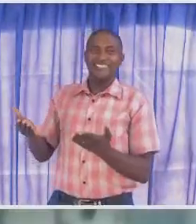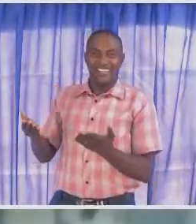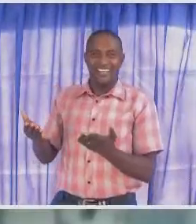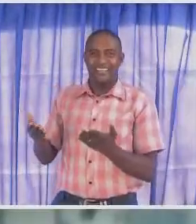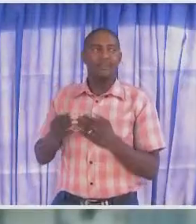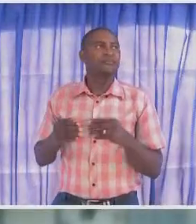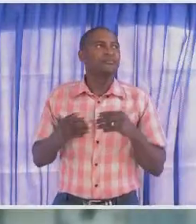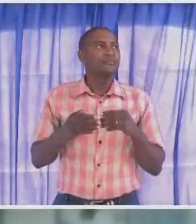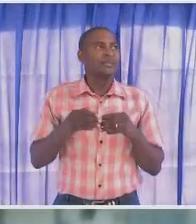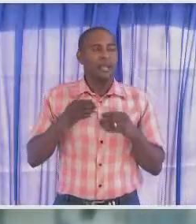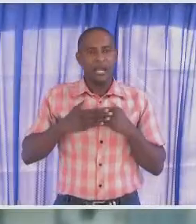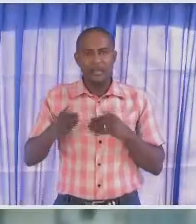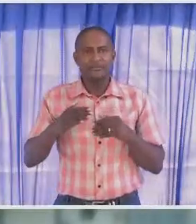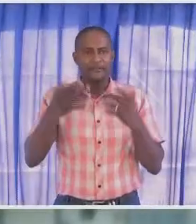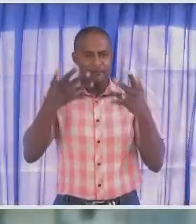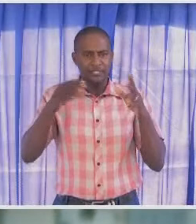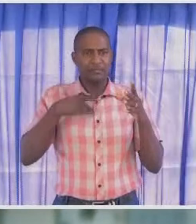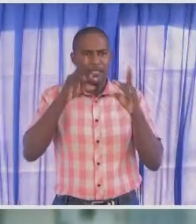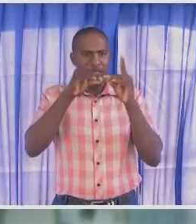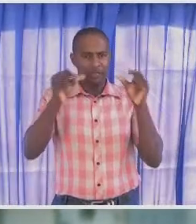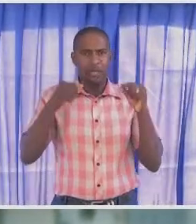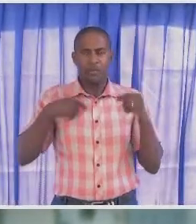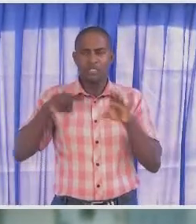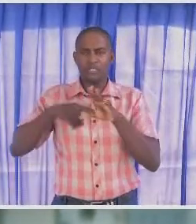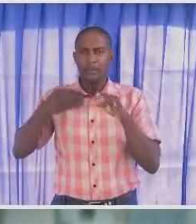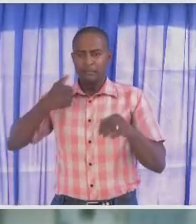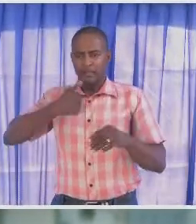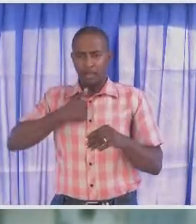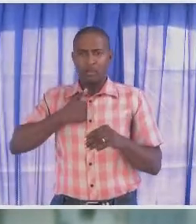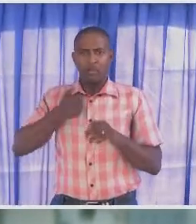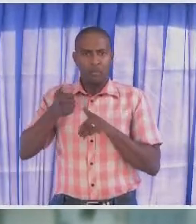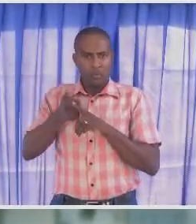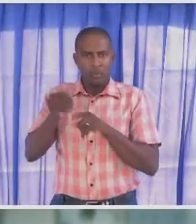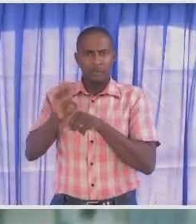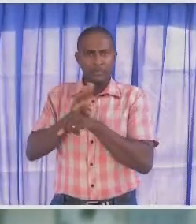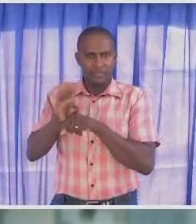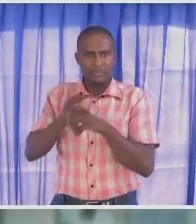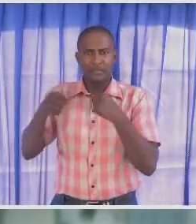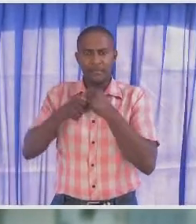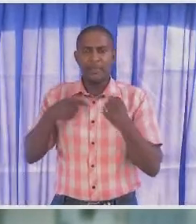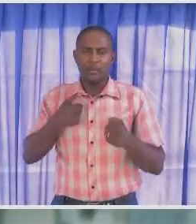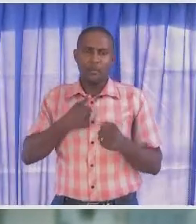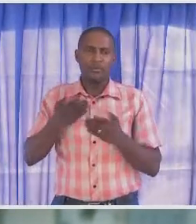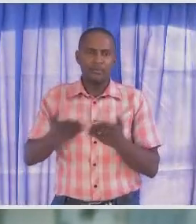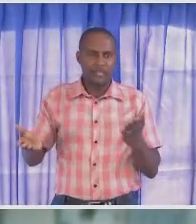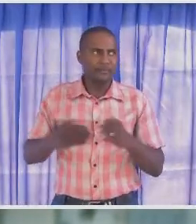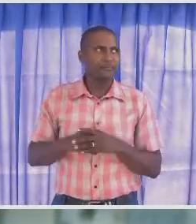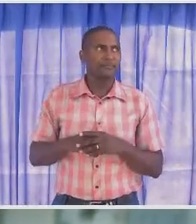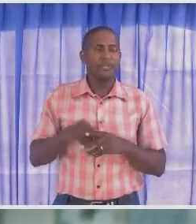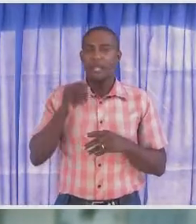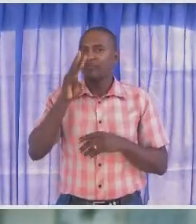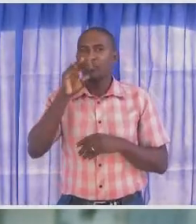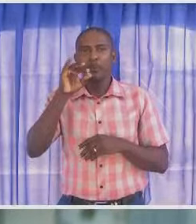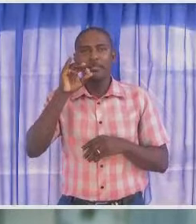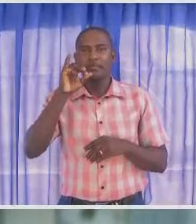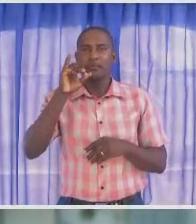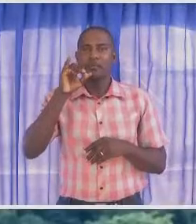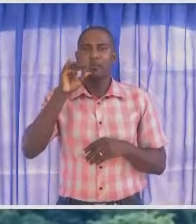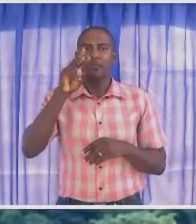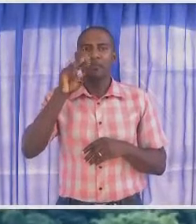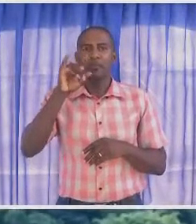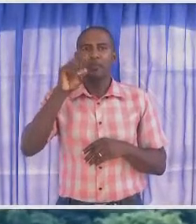completing my degree, I would like to start my own business and make my own products. Even partner with big companies like Visingo and Grace Kennedy.